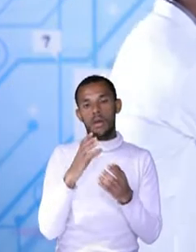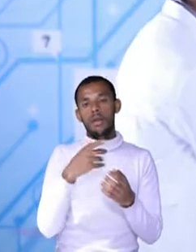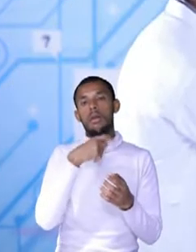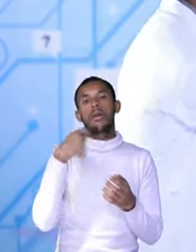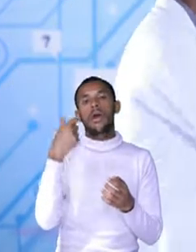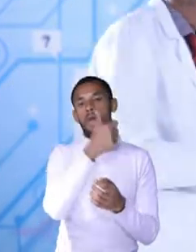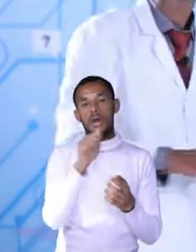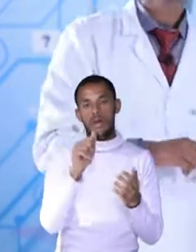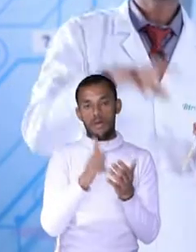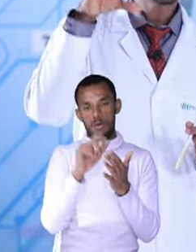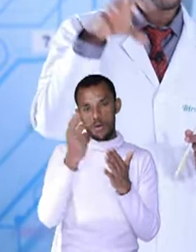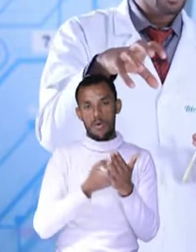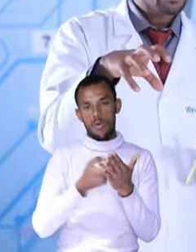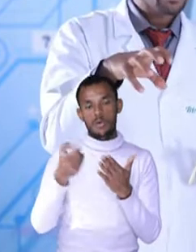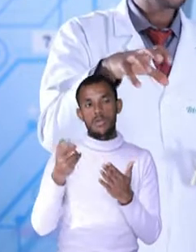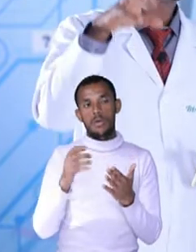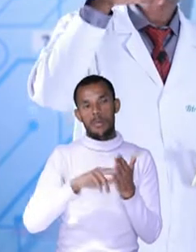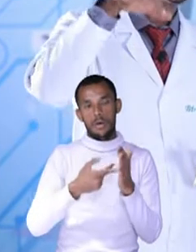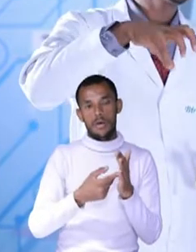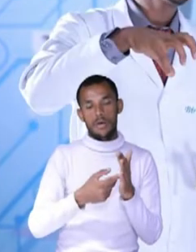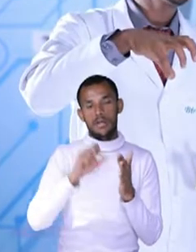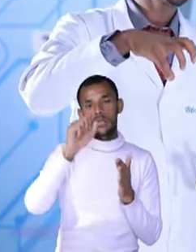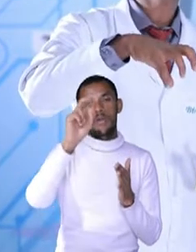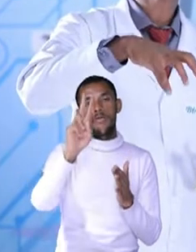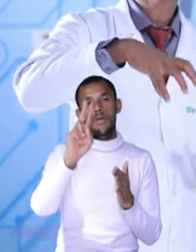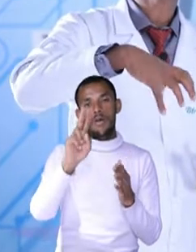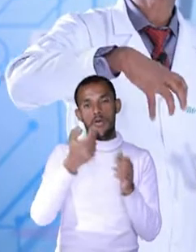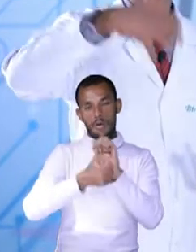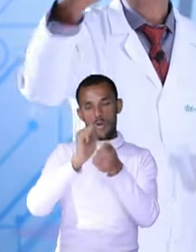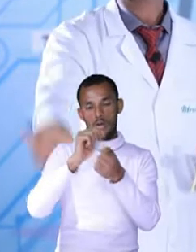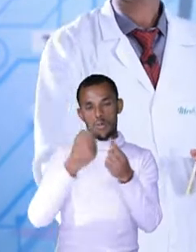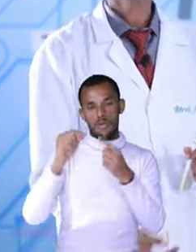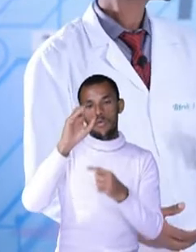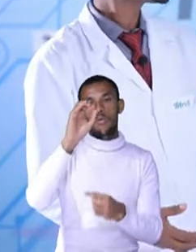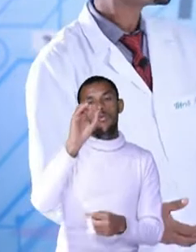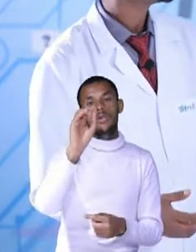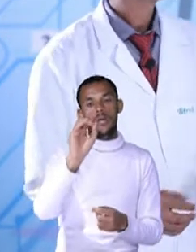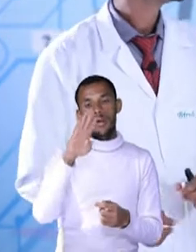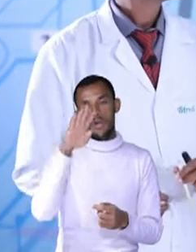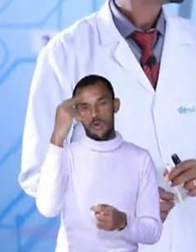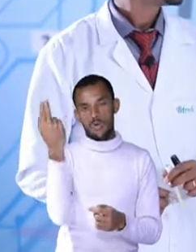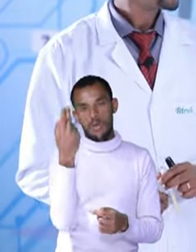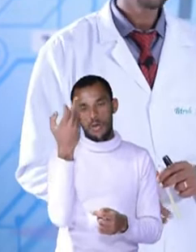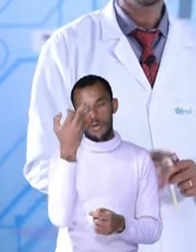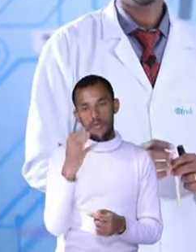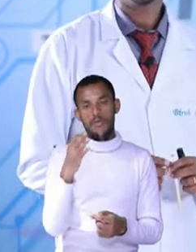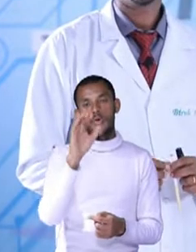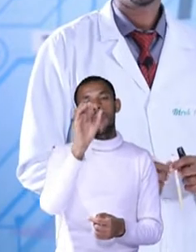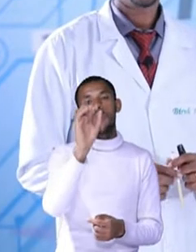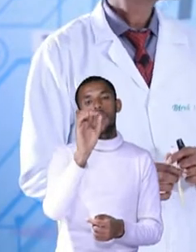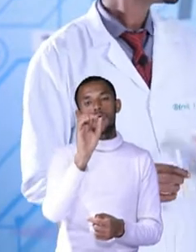called roasting. Roasting means sulfide converted into oxide by using of